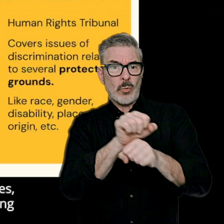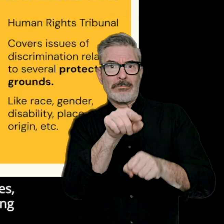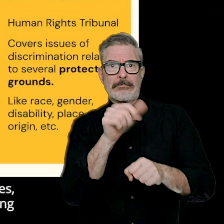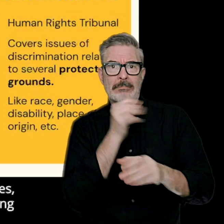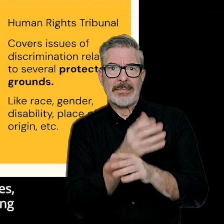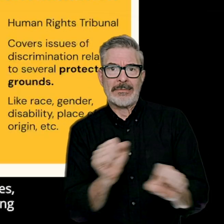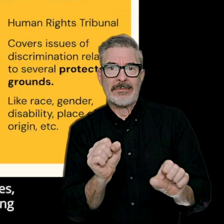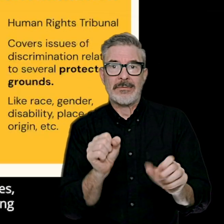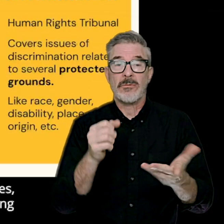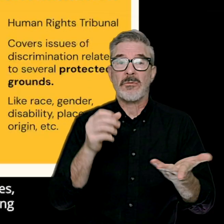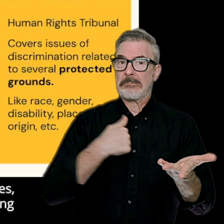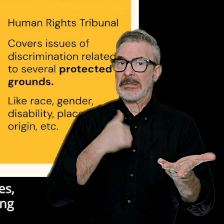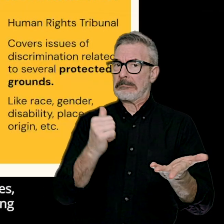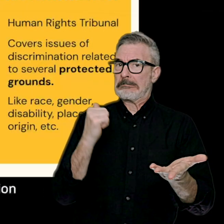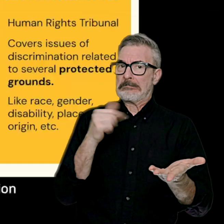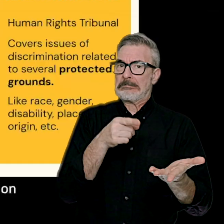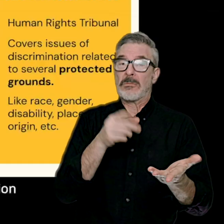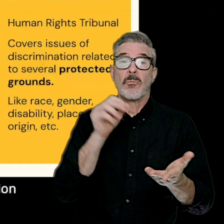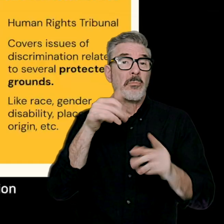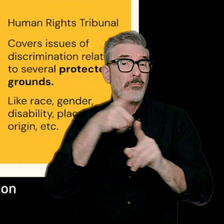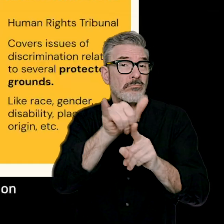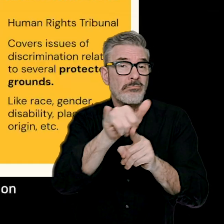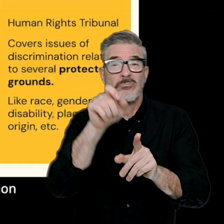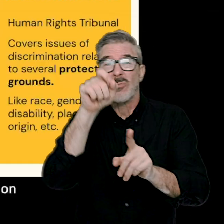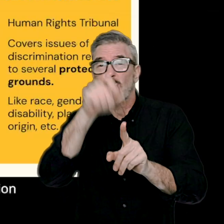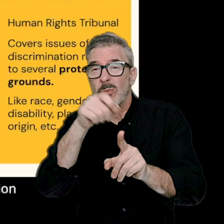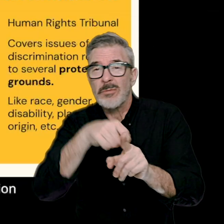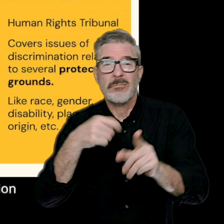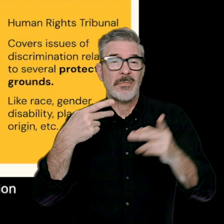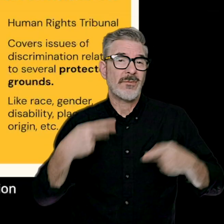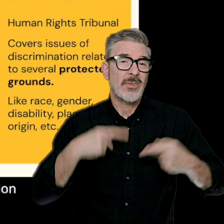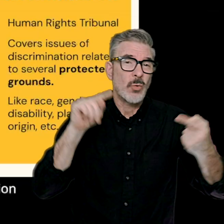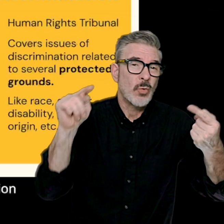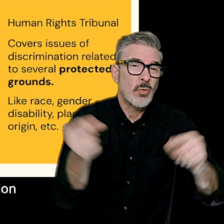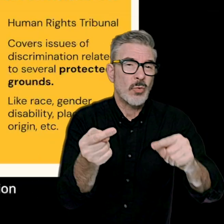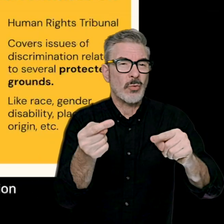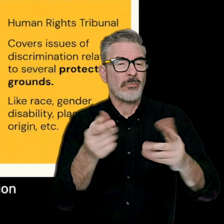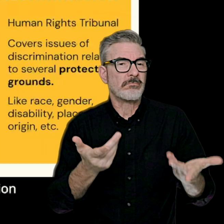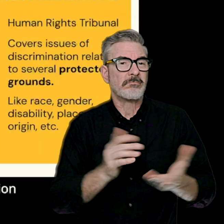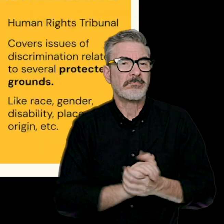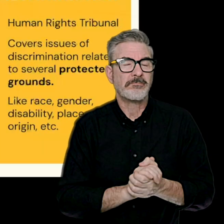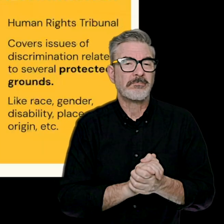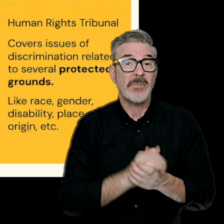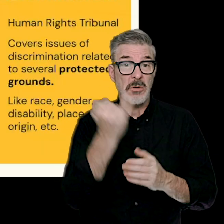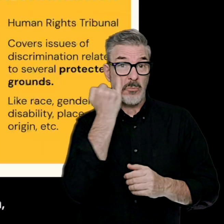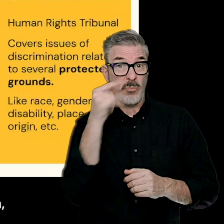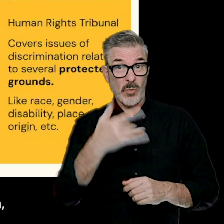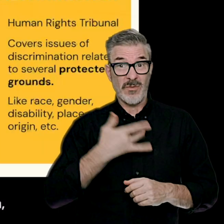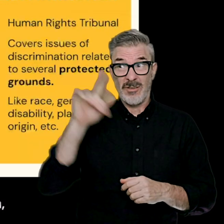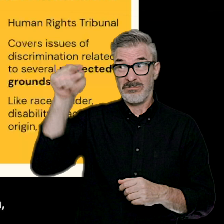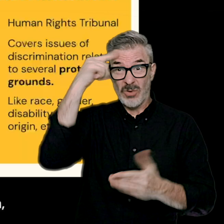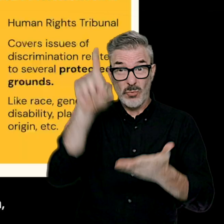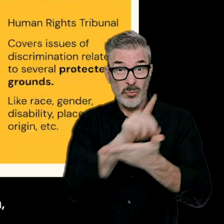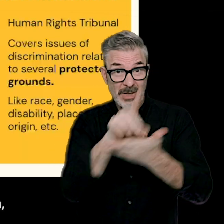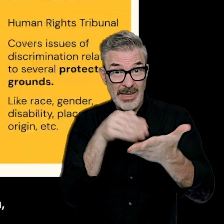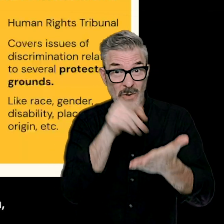including refusing unsafe work, bullying and harassment, injuries and retaliation related to health and safety. And